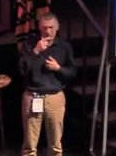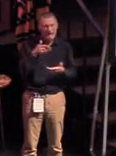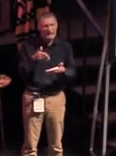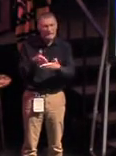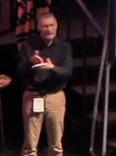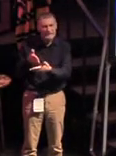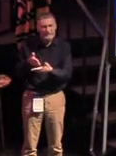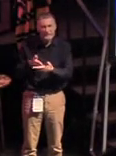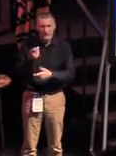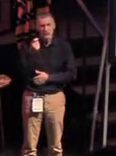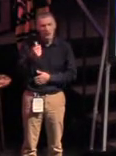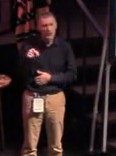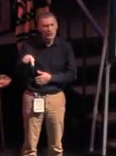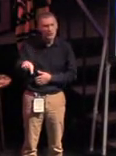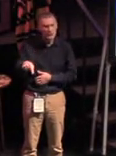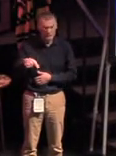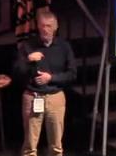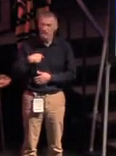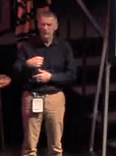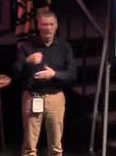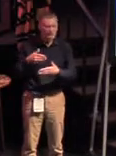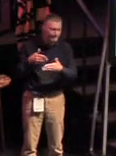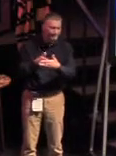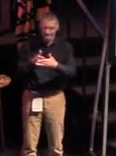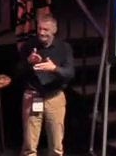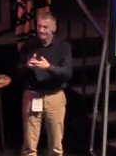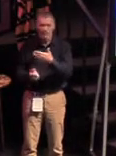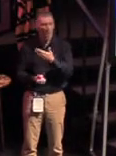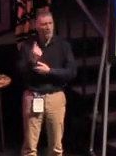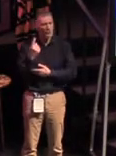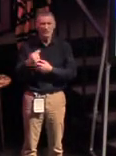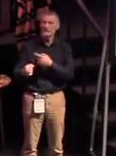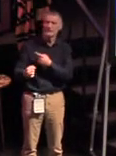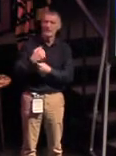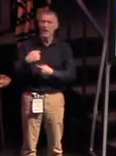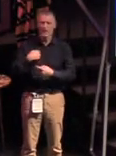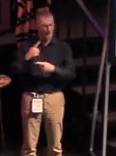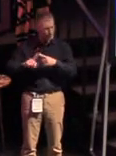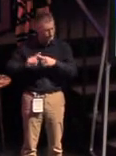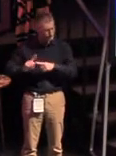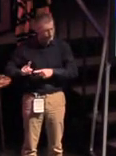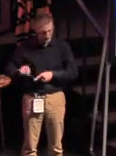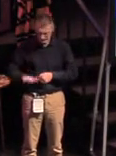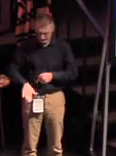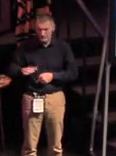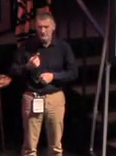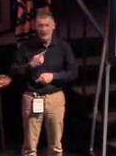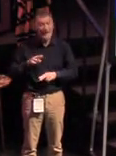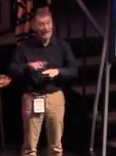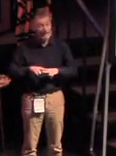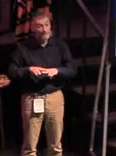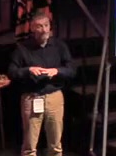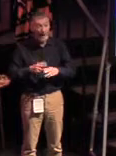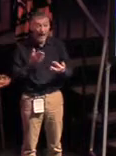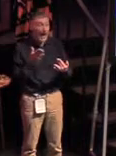and realized how much I had been denied, the opportunities I had been denied, and how different my life would have been if I'd had access